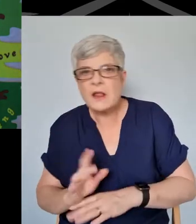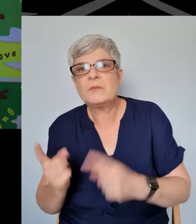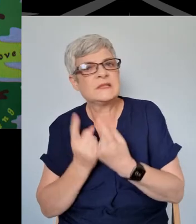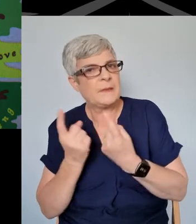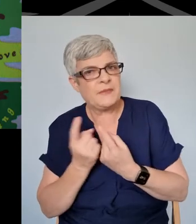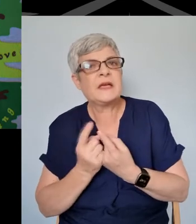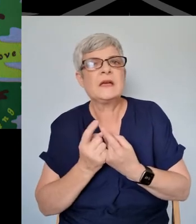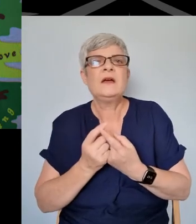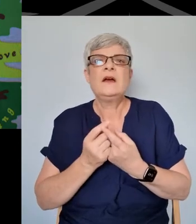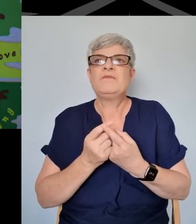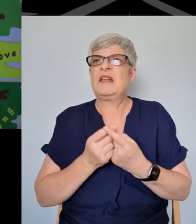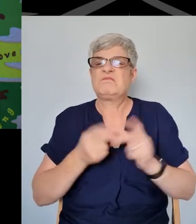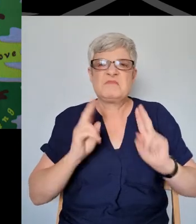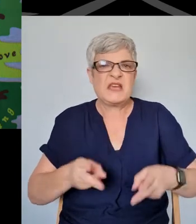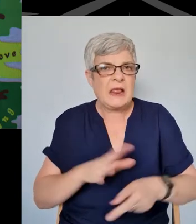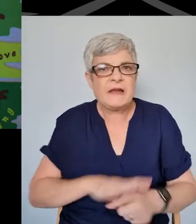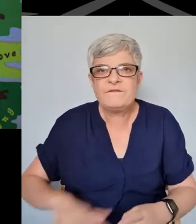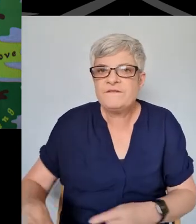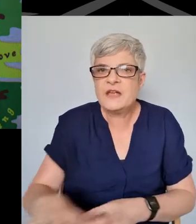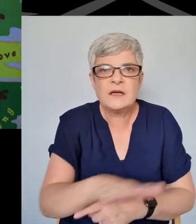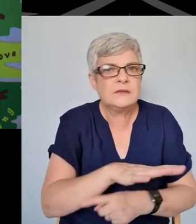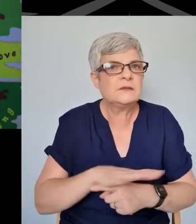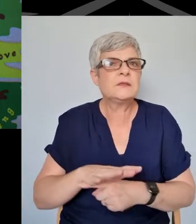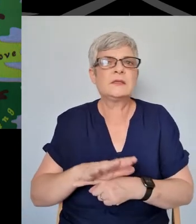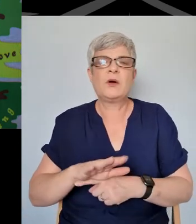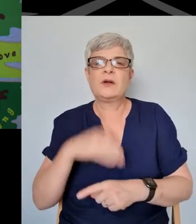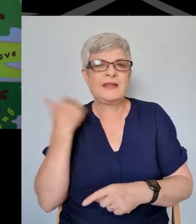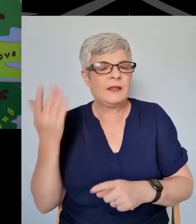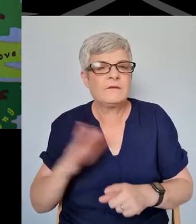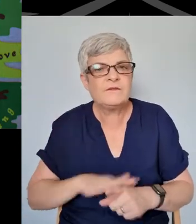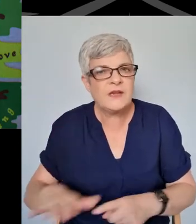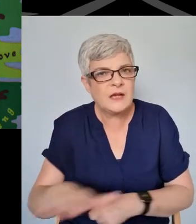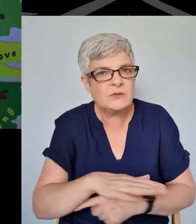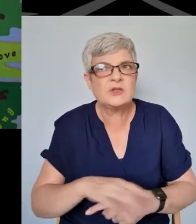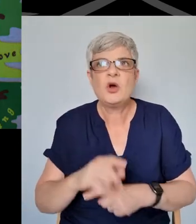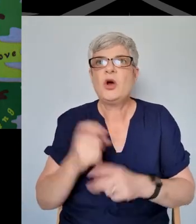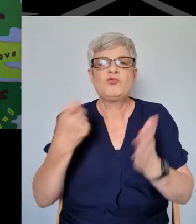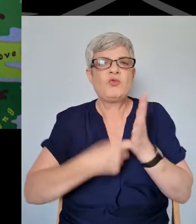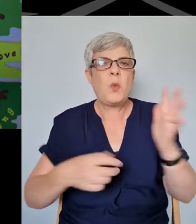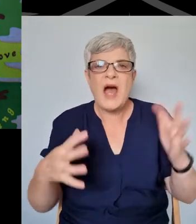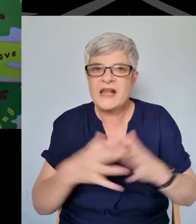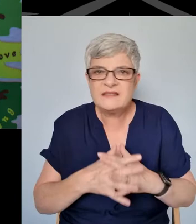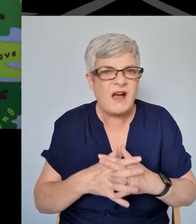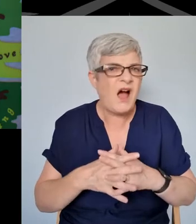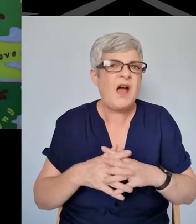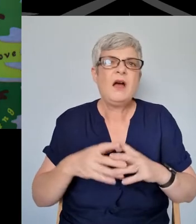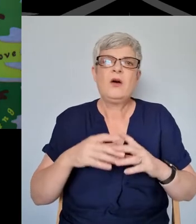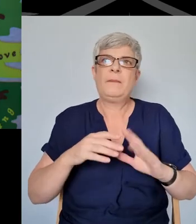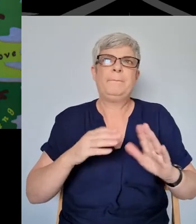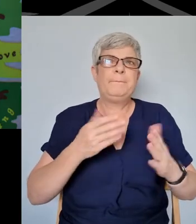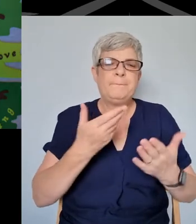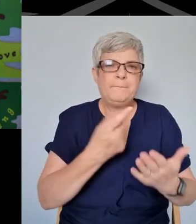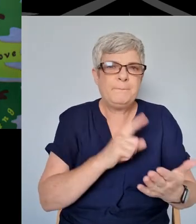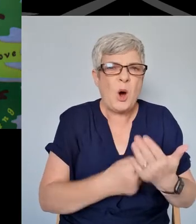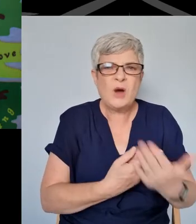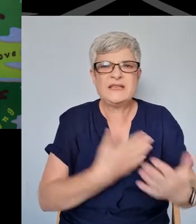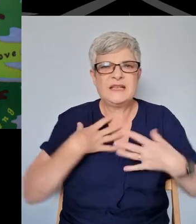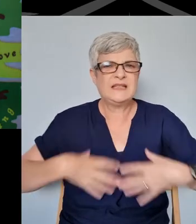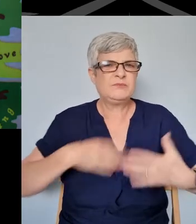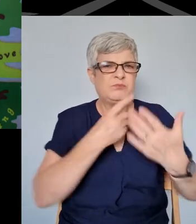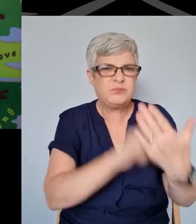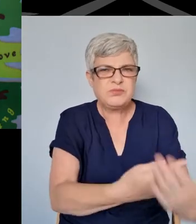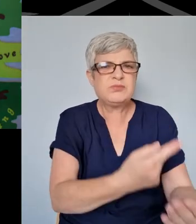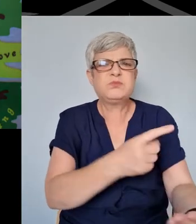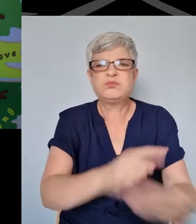the killing fields in Cambodia or the genocide in Rwanda or the what. Body upon body, bone upon bone, the whole thing just chucked